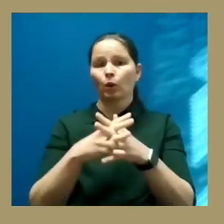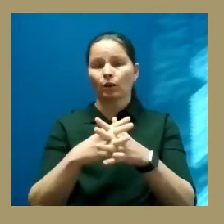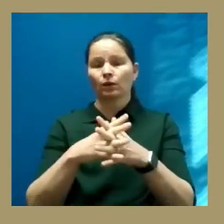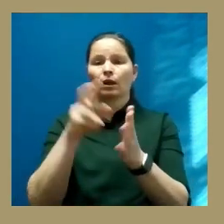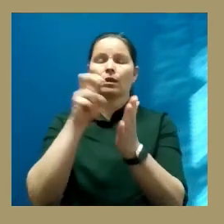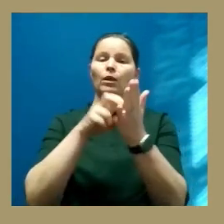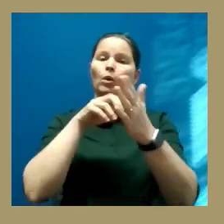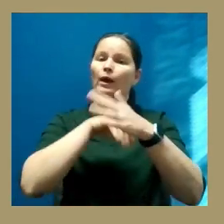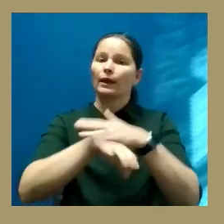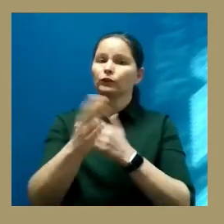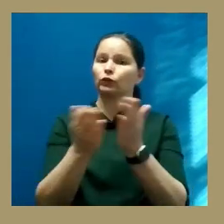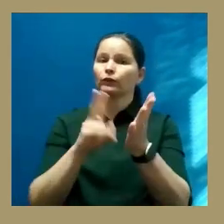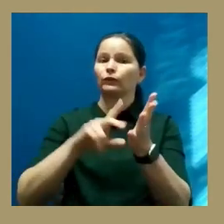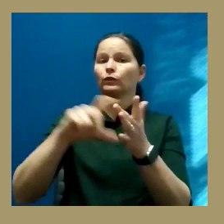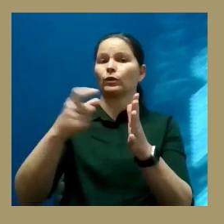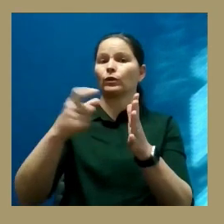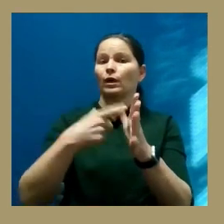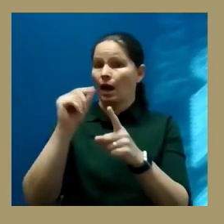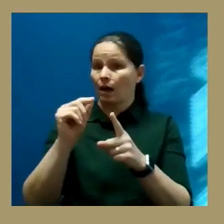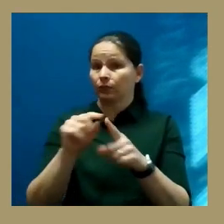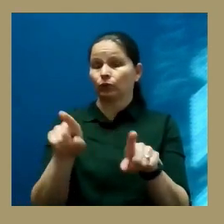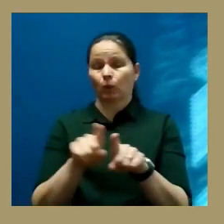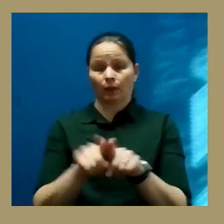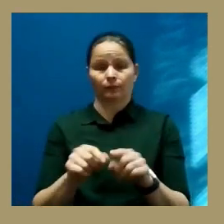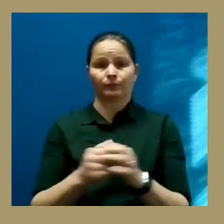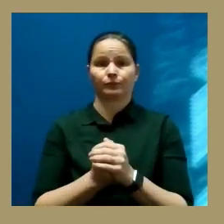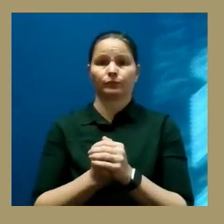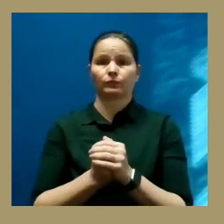app, and also how they can access it from the relevant app stores. So back over to you, Dee.